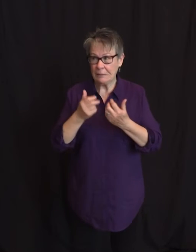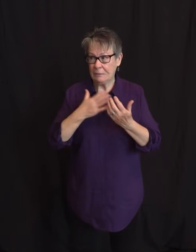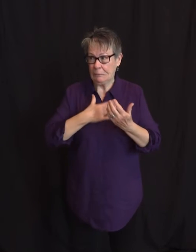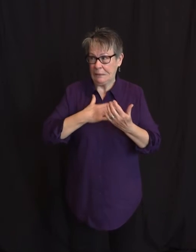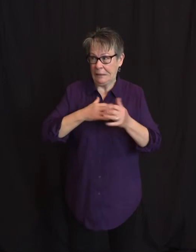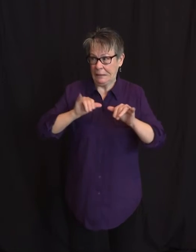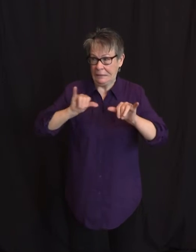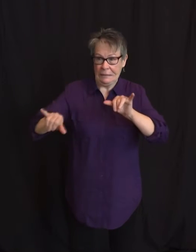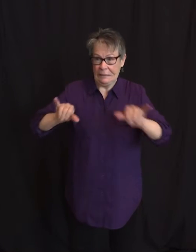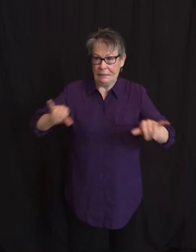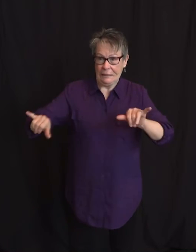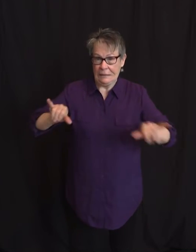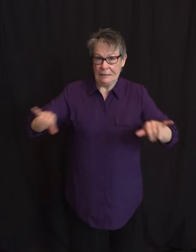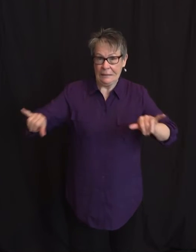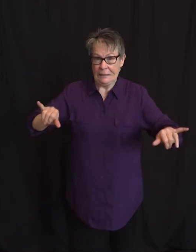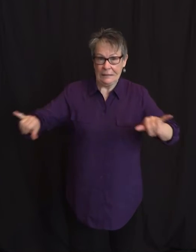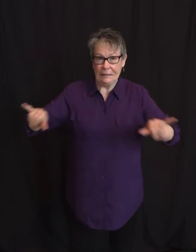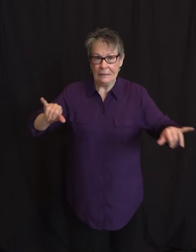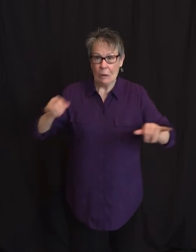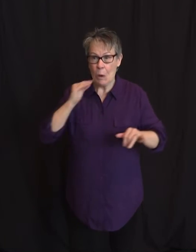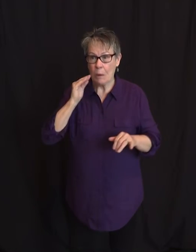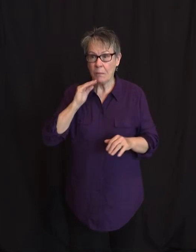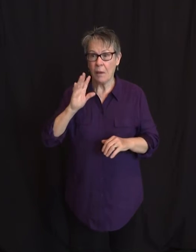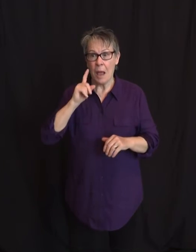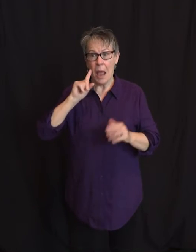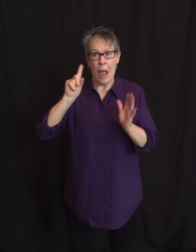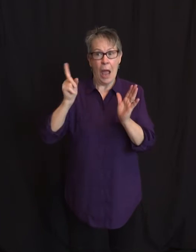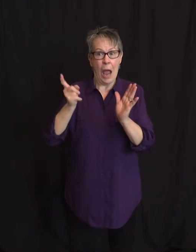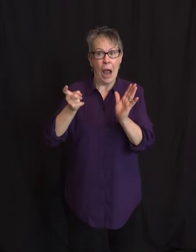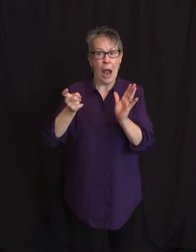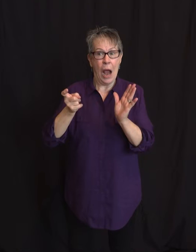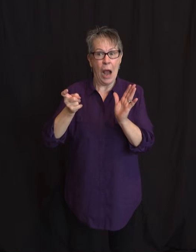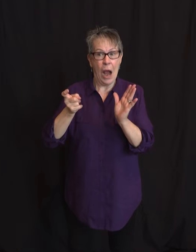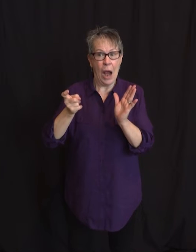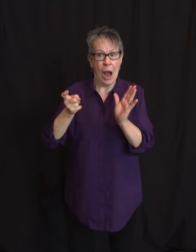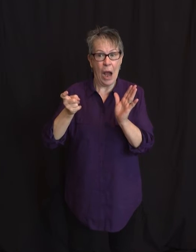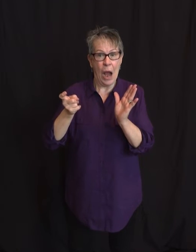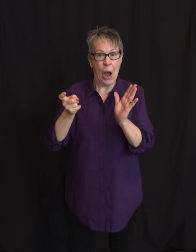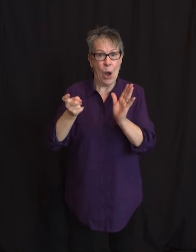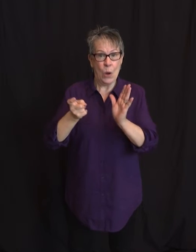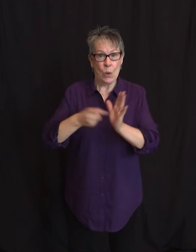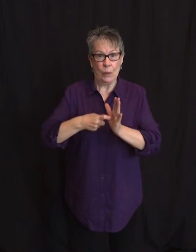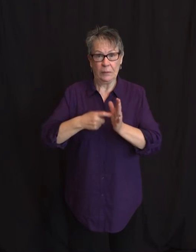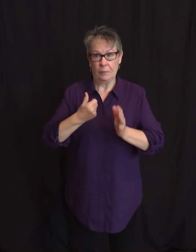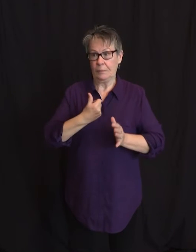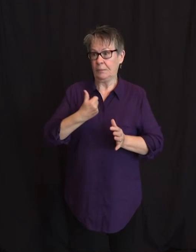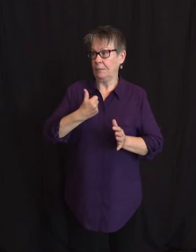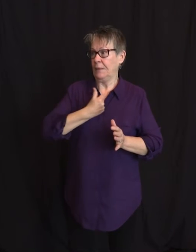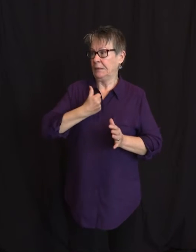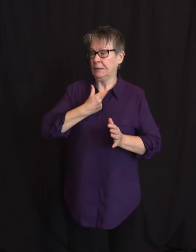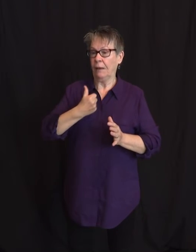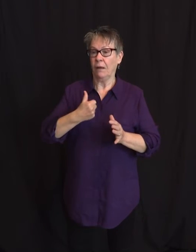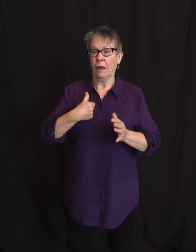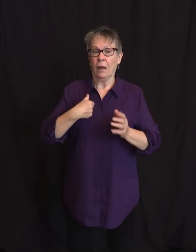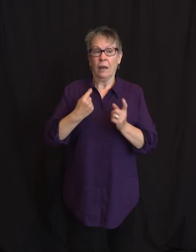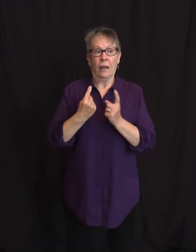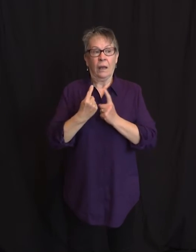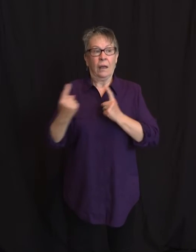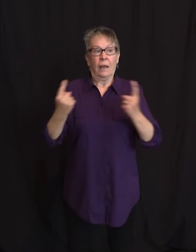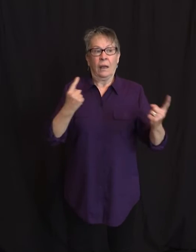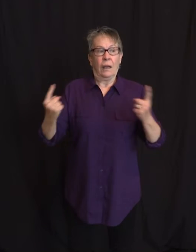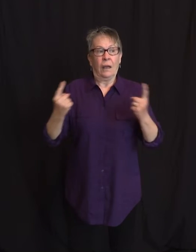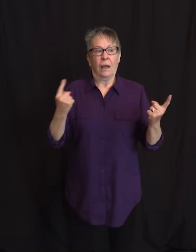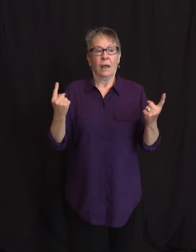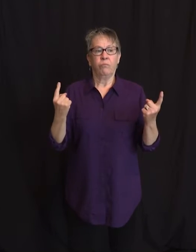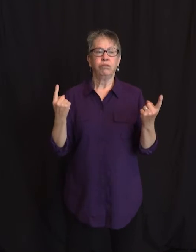noticed myself that the social distancing fatigue seems to be now kicking in. I saw somebody in a supermarket.